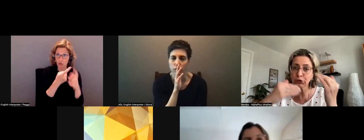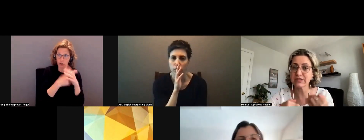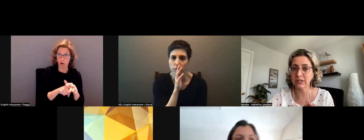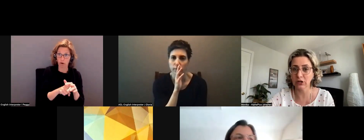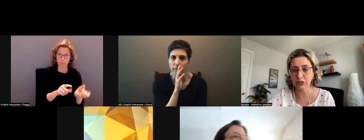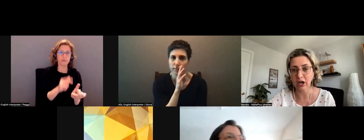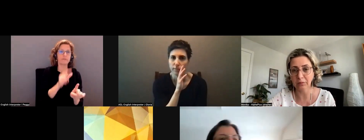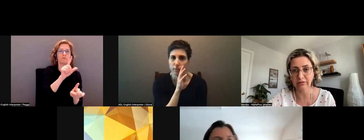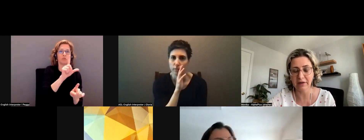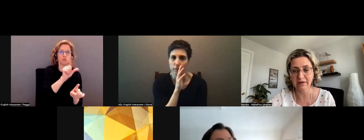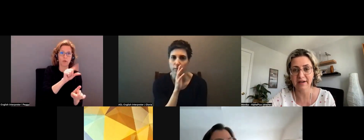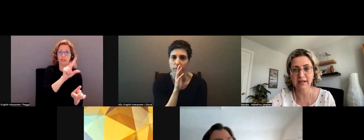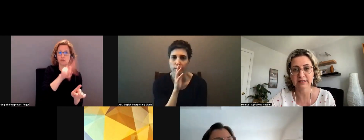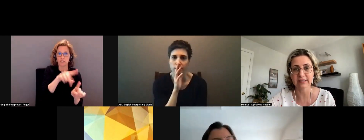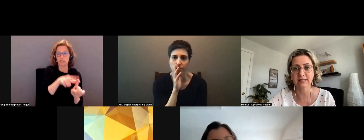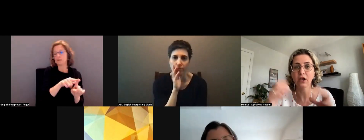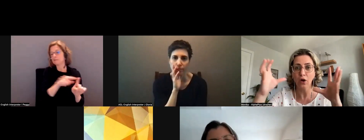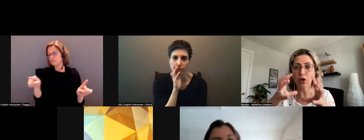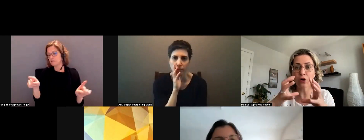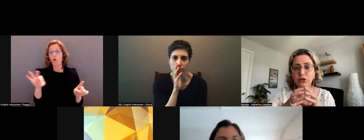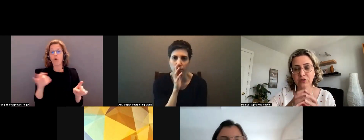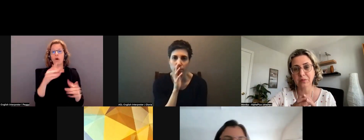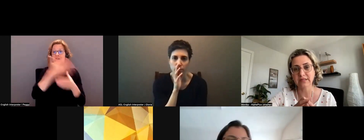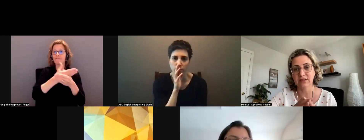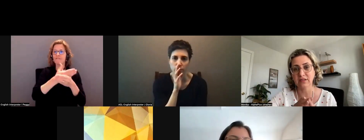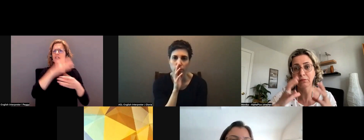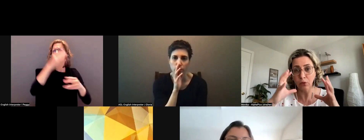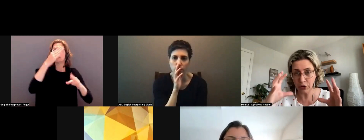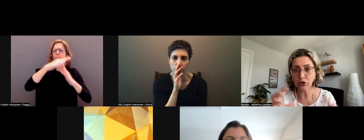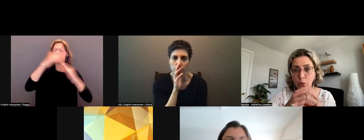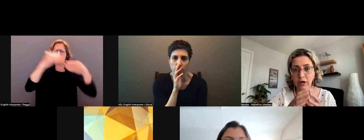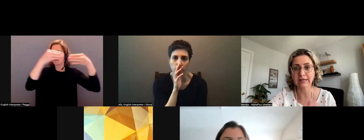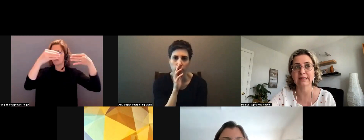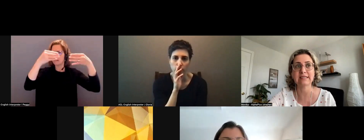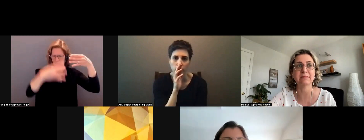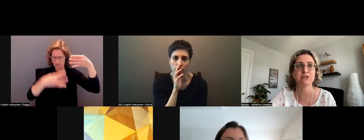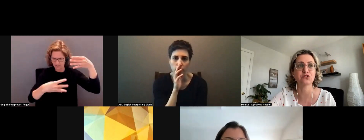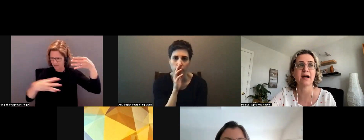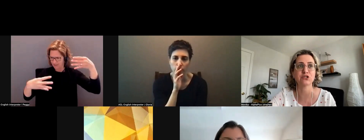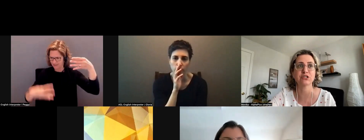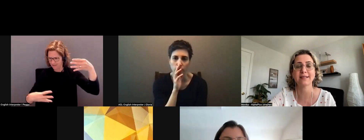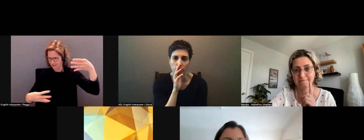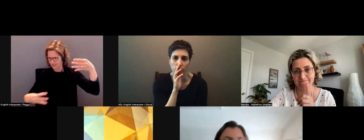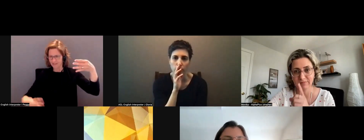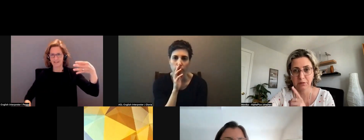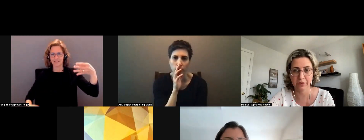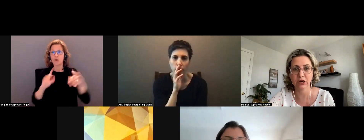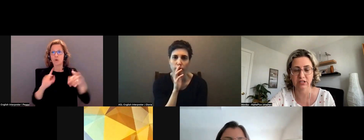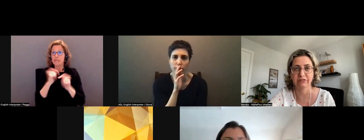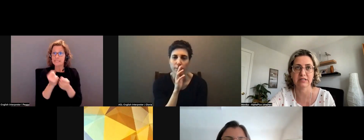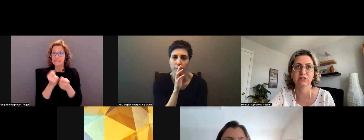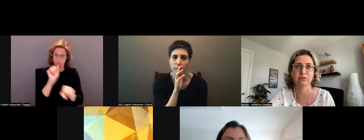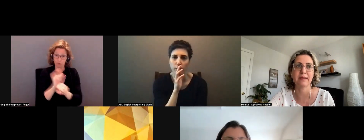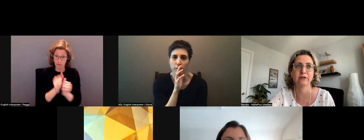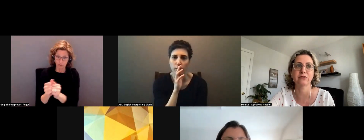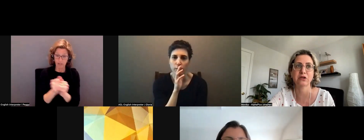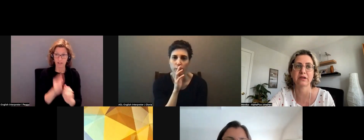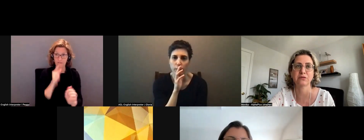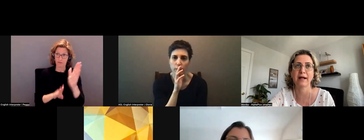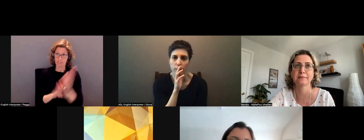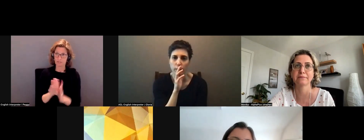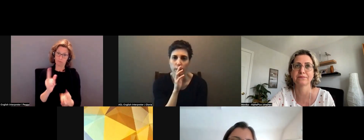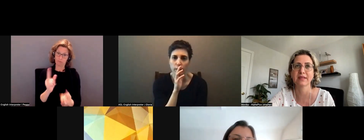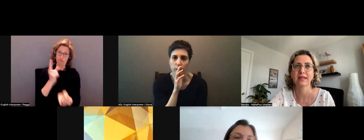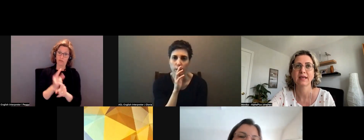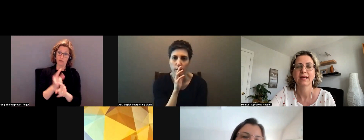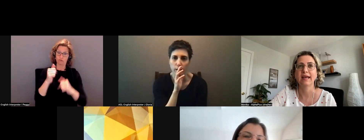want to see on top of our file list? All those pieces, the more you work as a team and structure that, the bigger difference it will make for you as